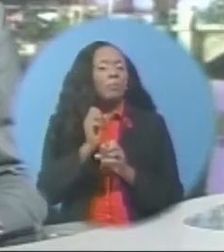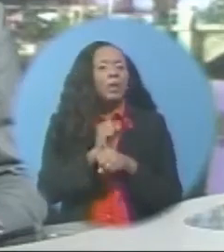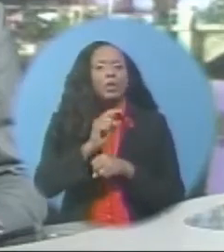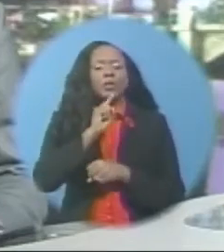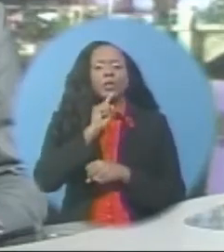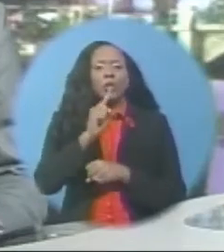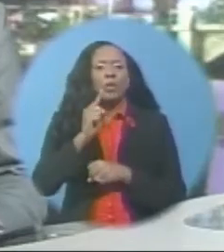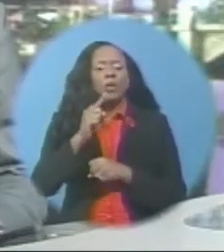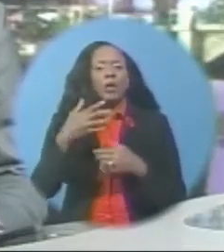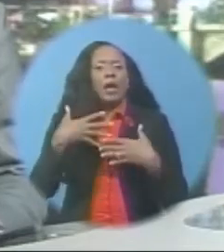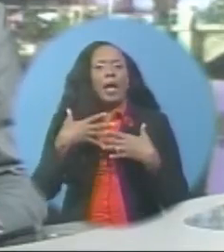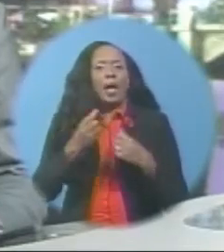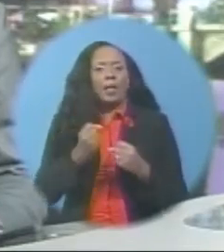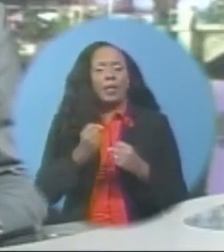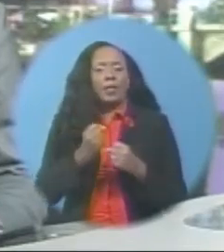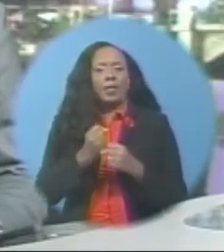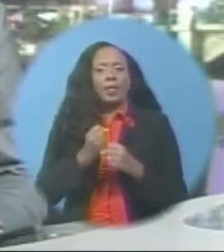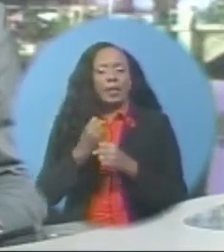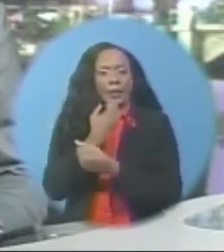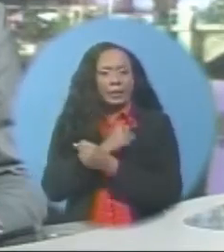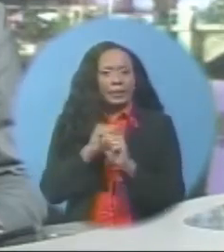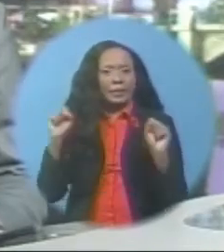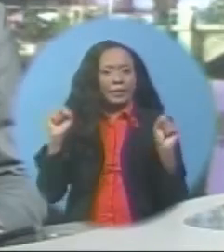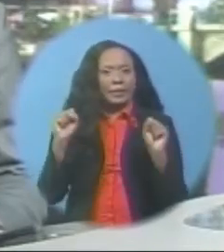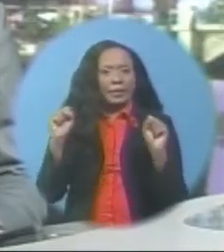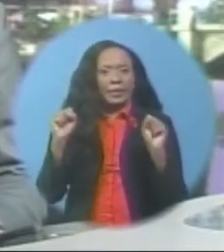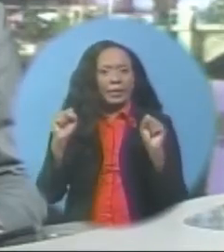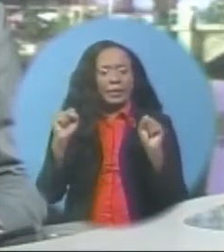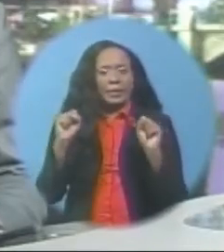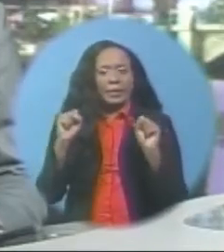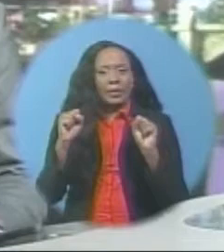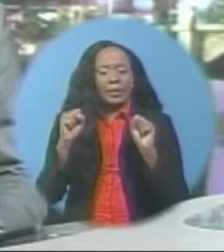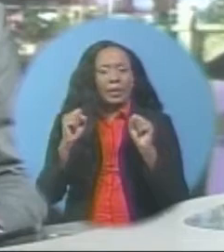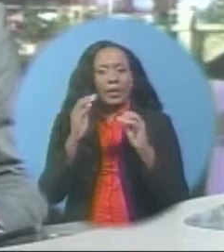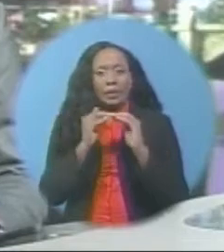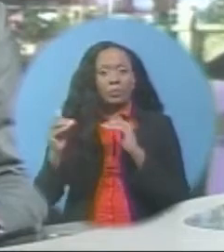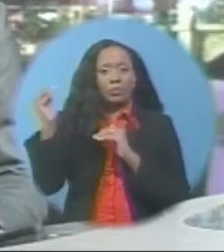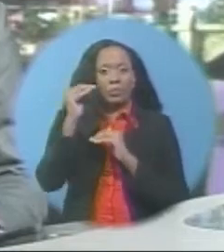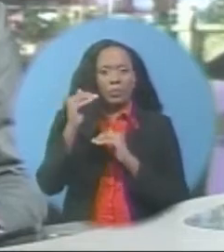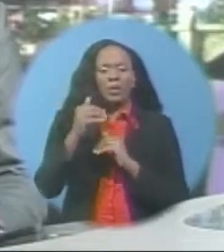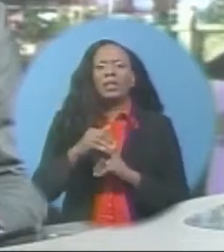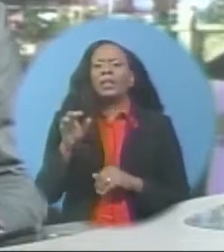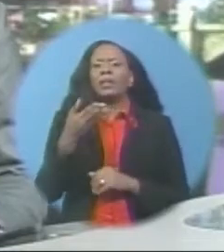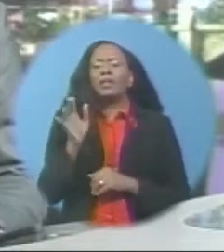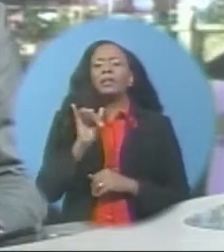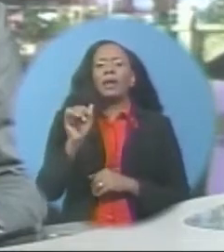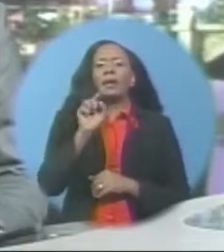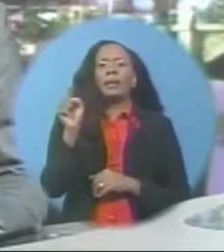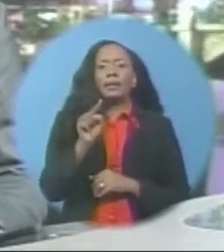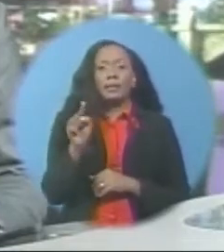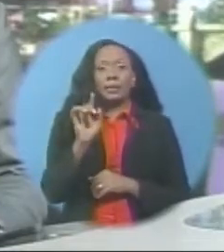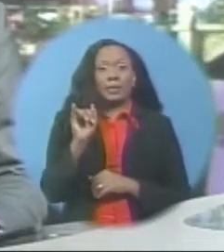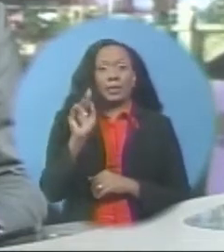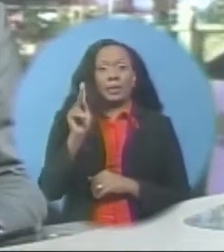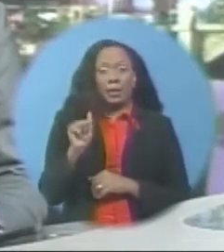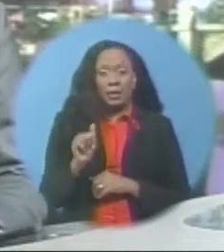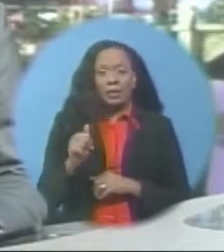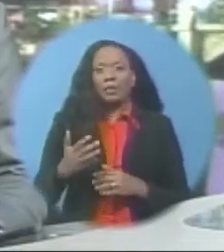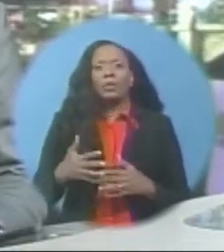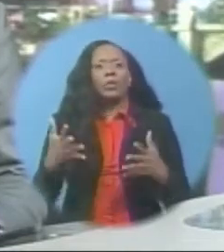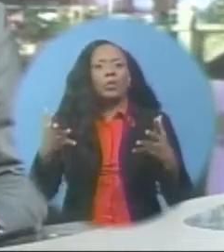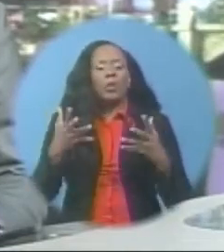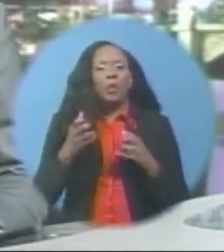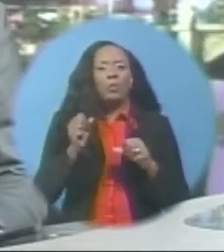recognizes that Zika is a disease of international significance requiring special action. And he says the country has been working with local, regional,